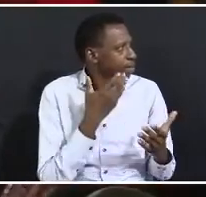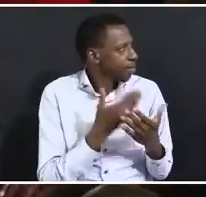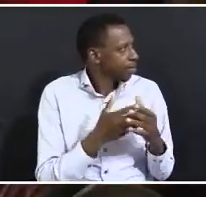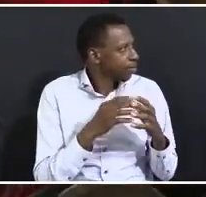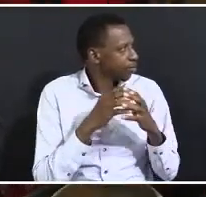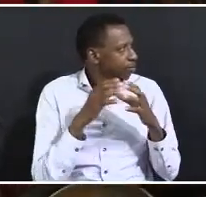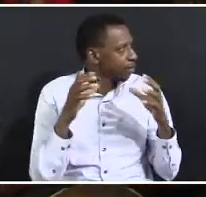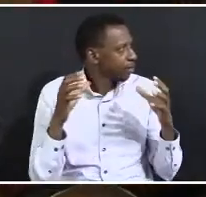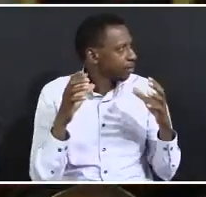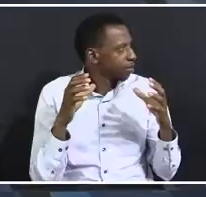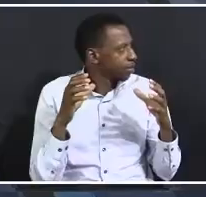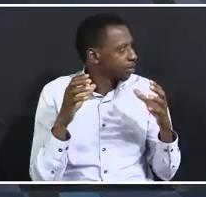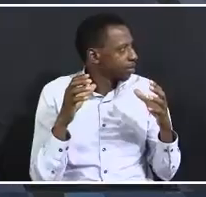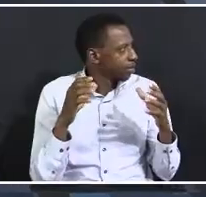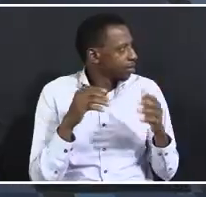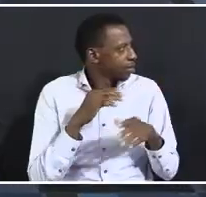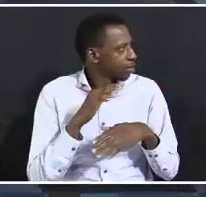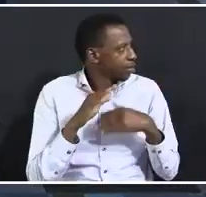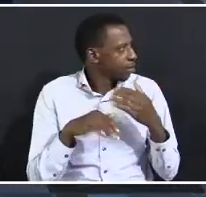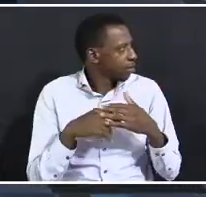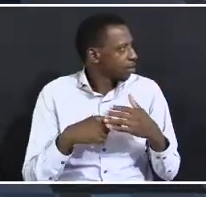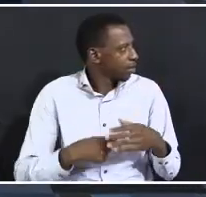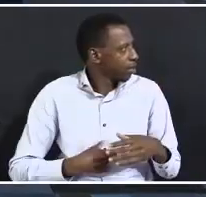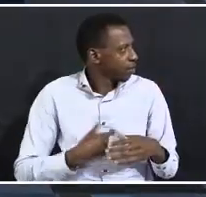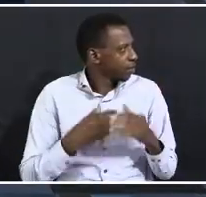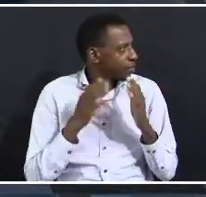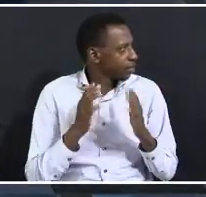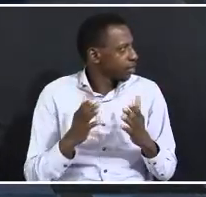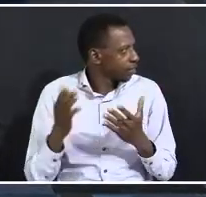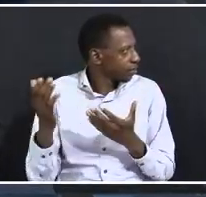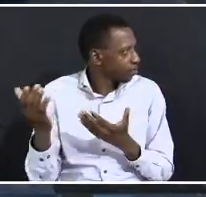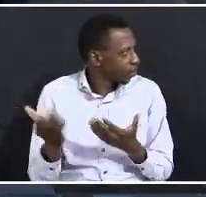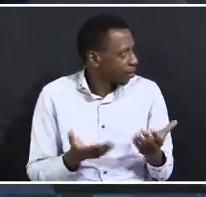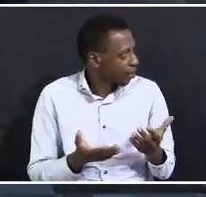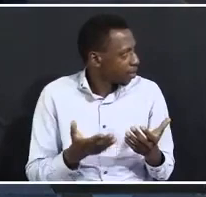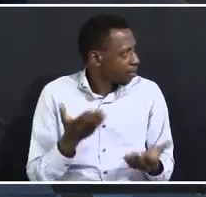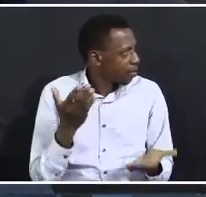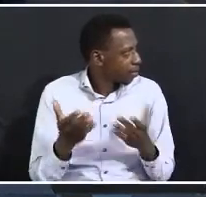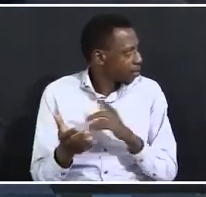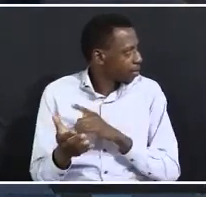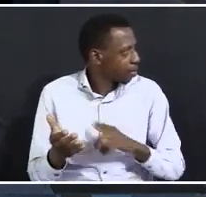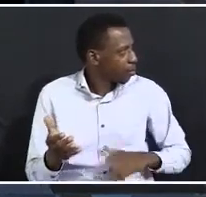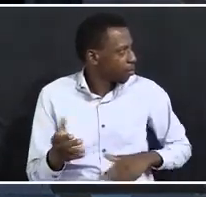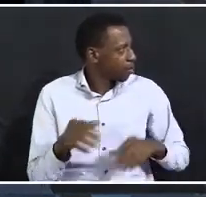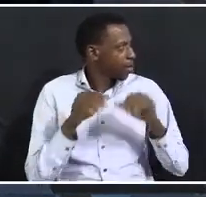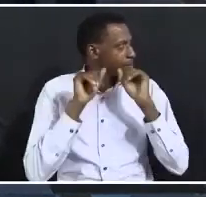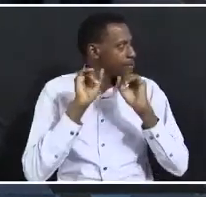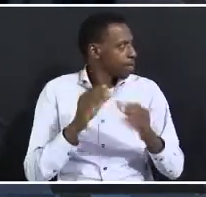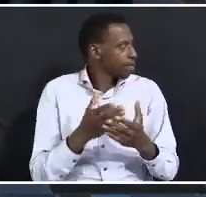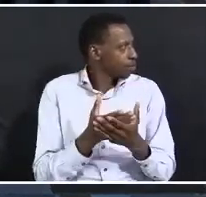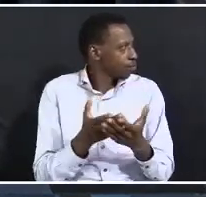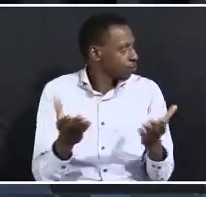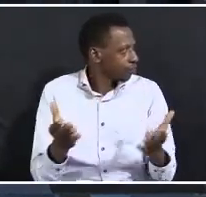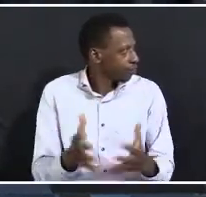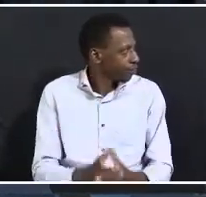much. All the visitors, you are welcome. May the Lord bless you.